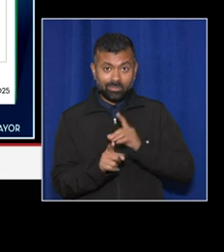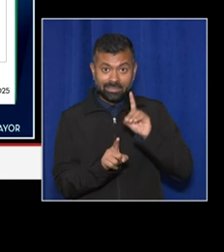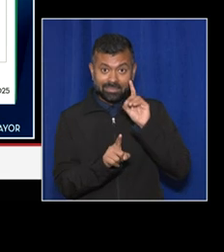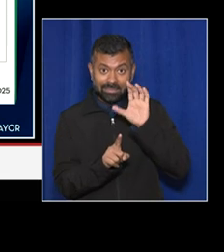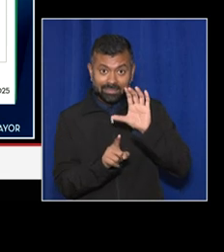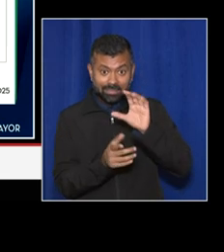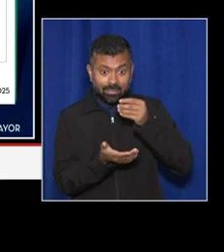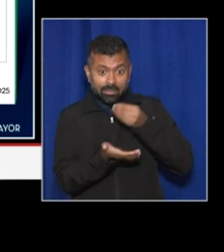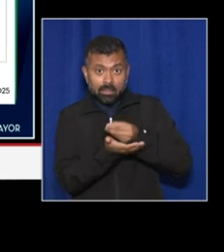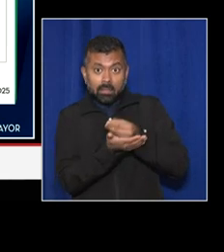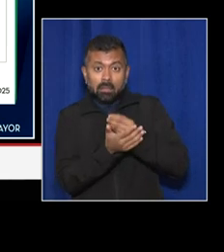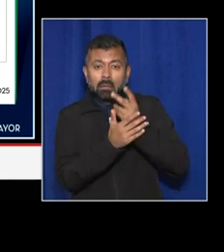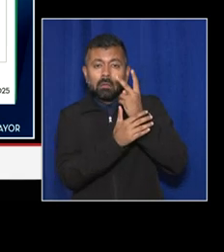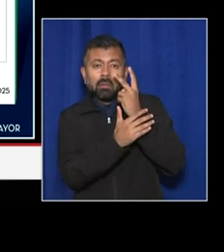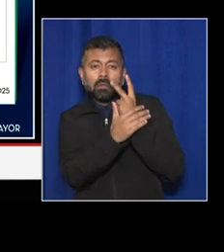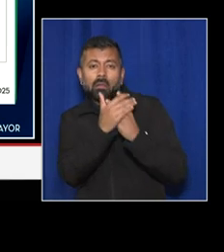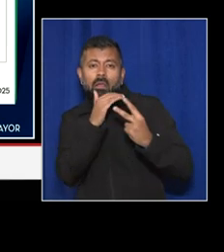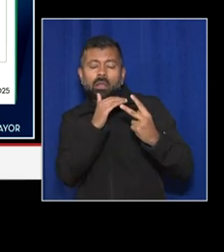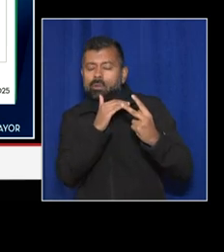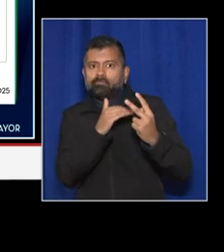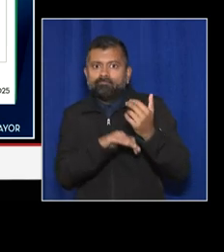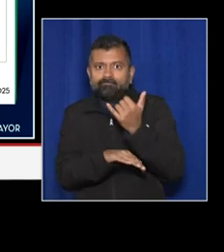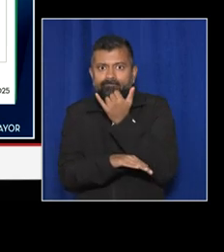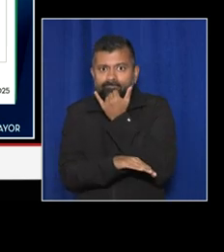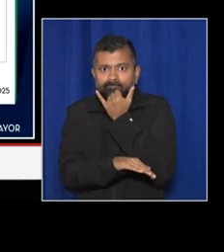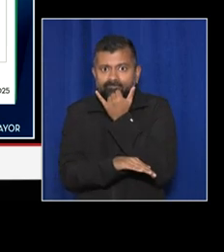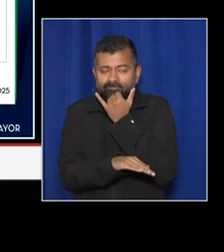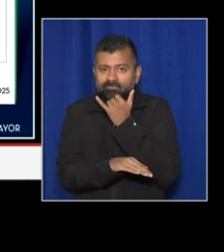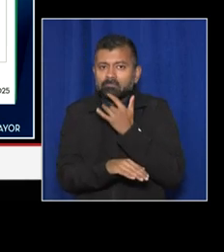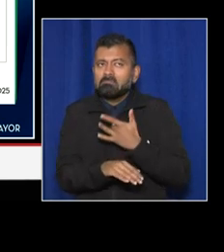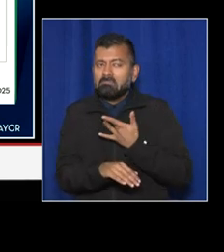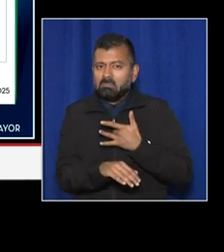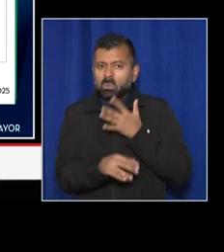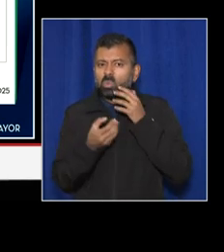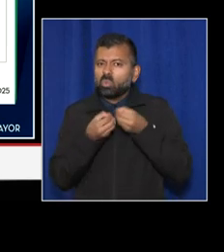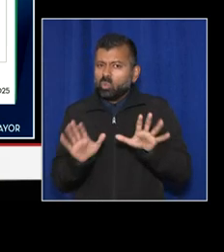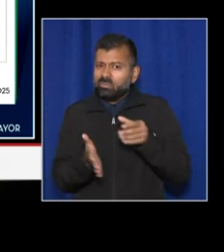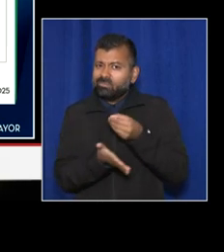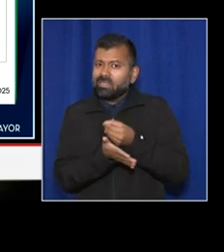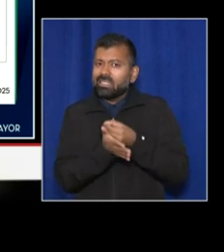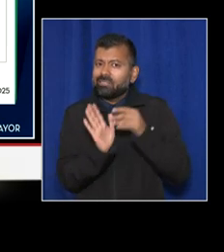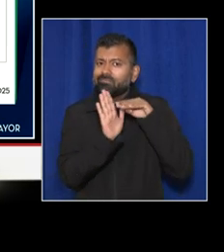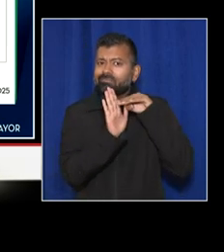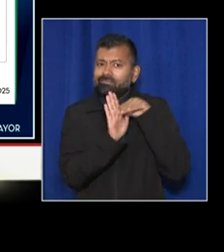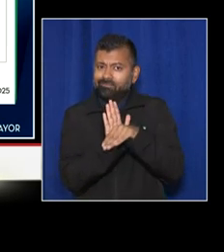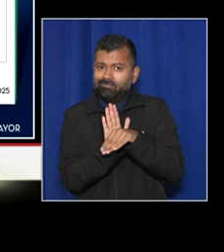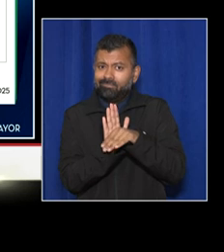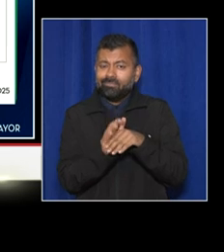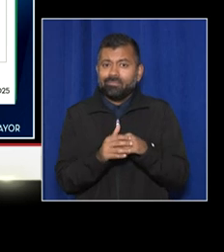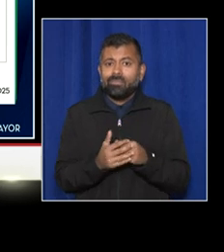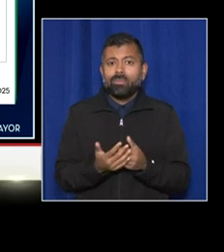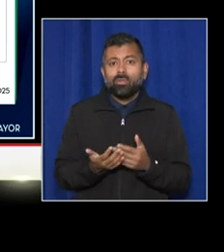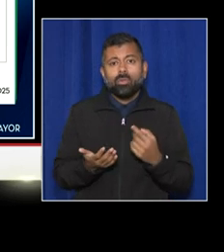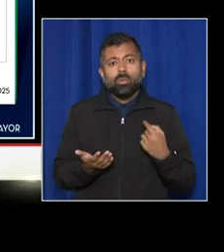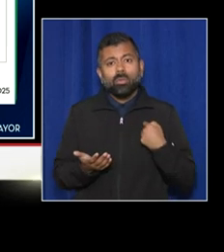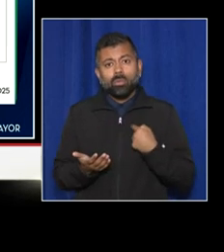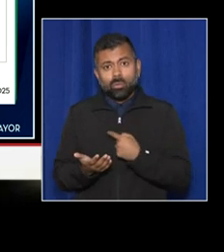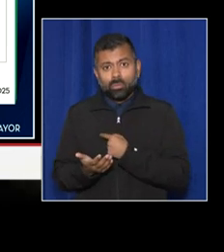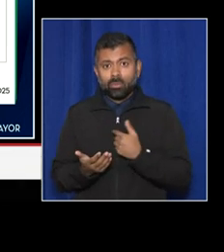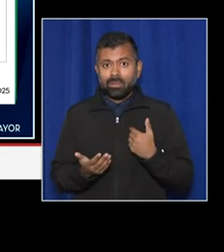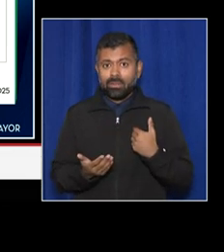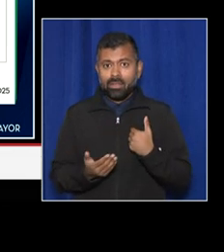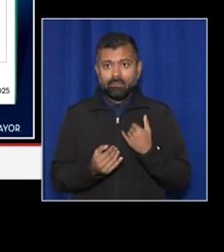to change pretty dramatically. As you know, we have an independent chief financial